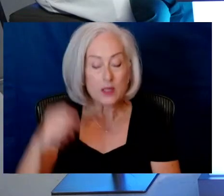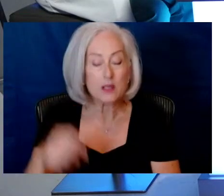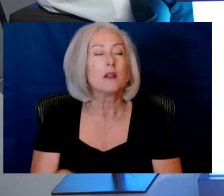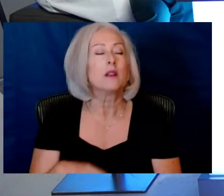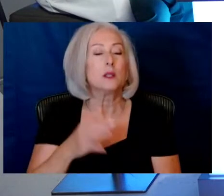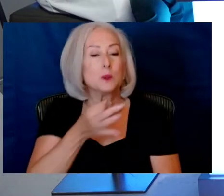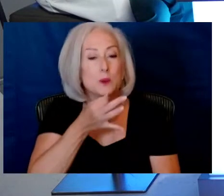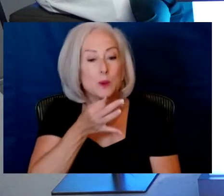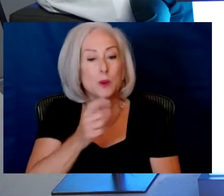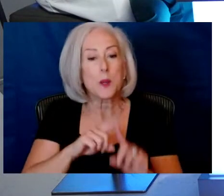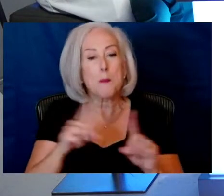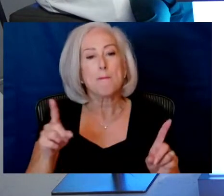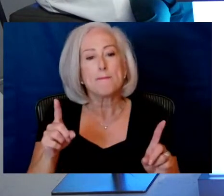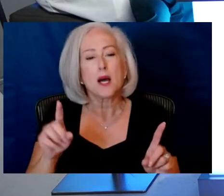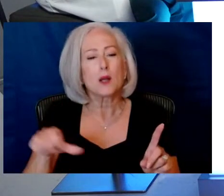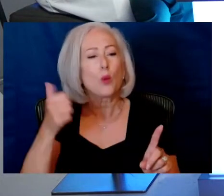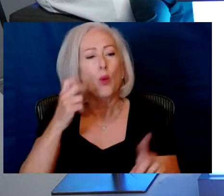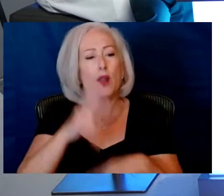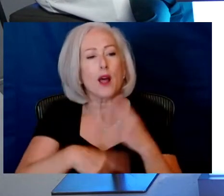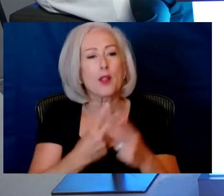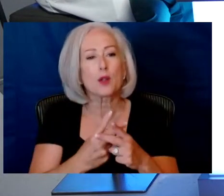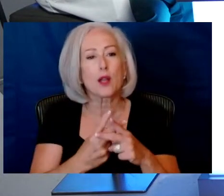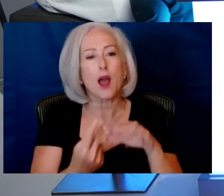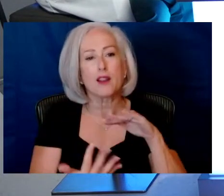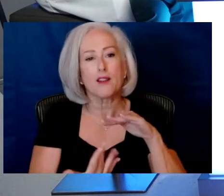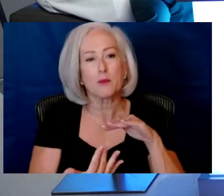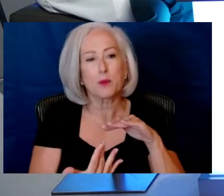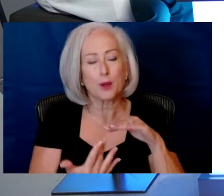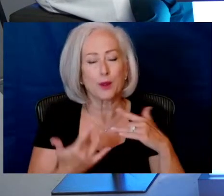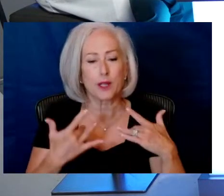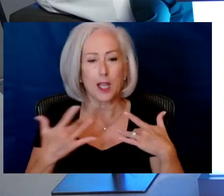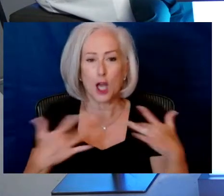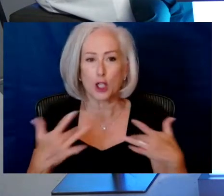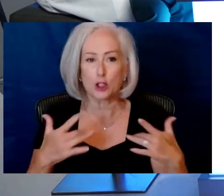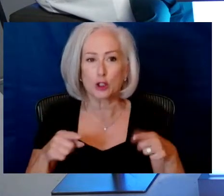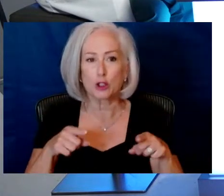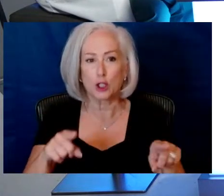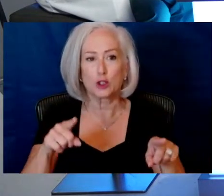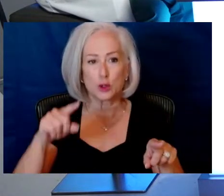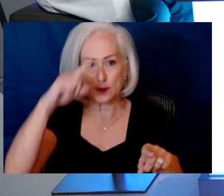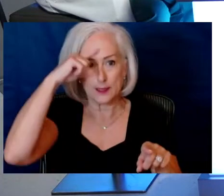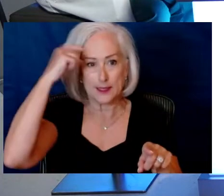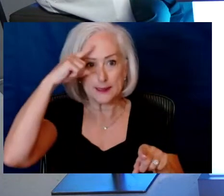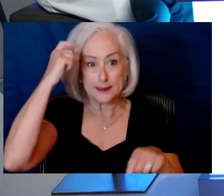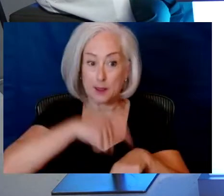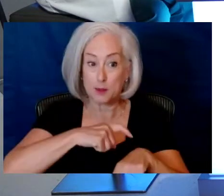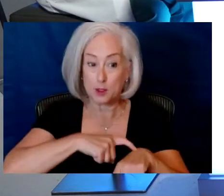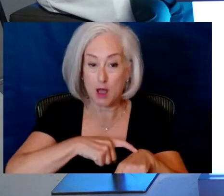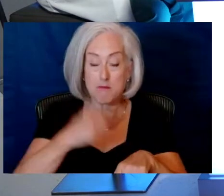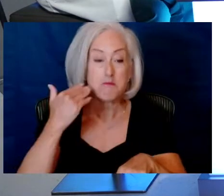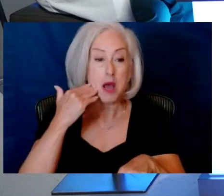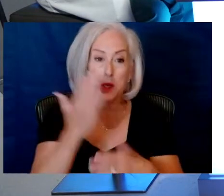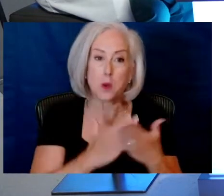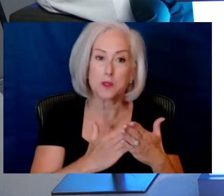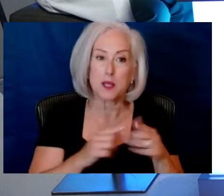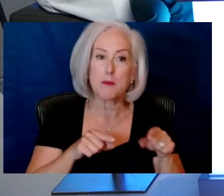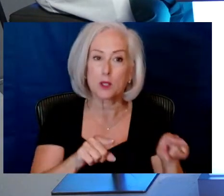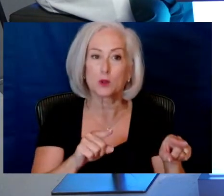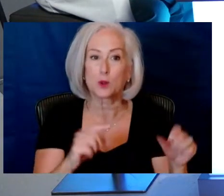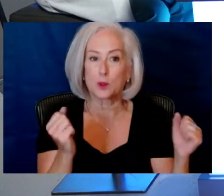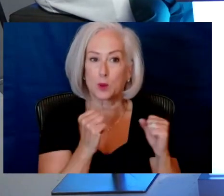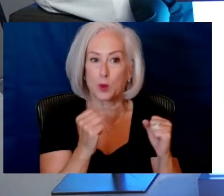of burns that are really most concerning to you, especially during these summer months? And I know there's a couple in the winter months as well that we've seen together.